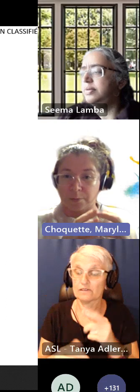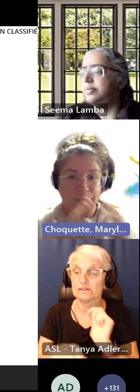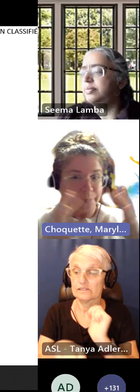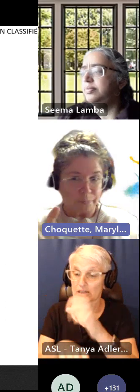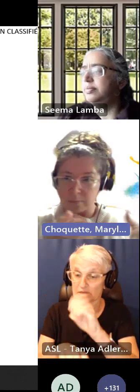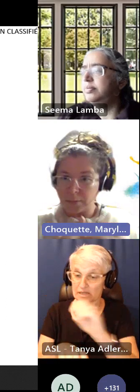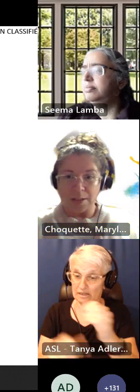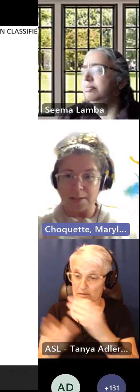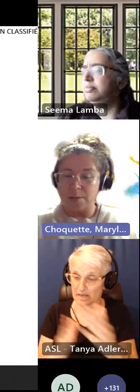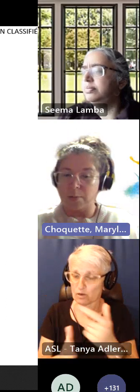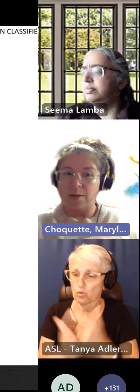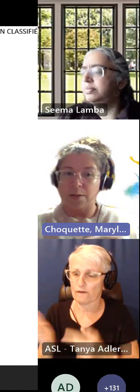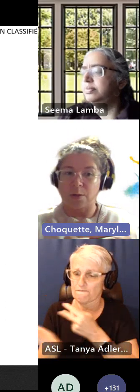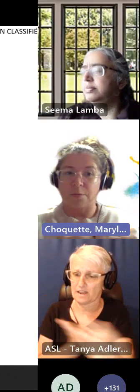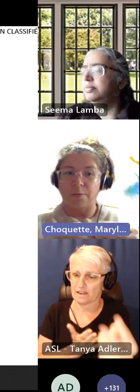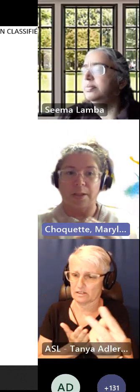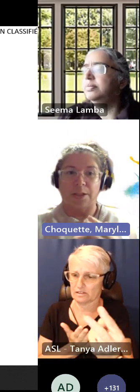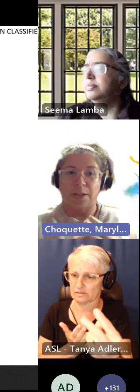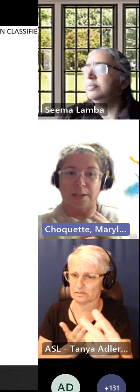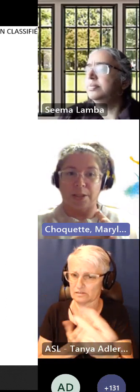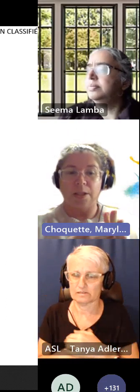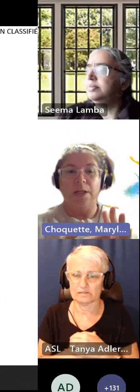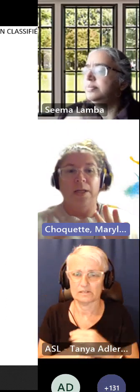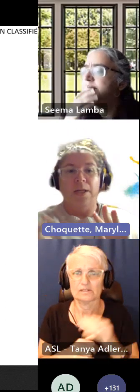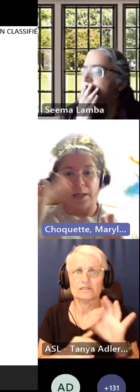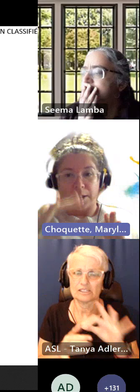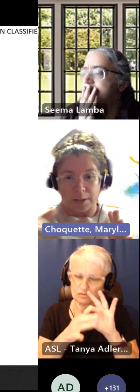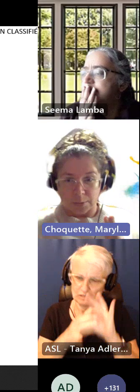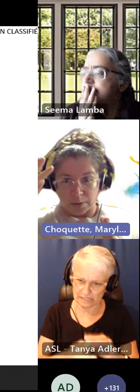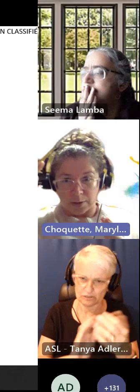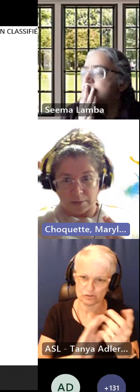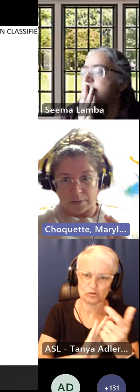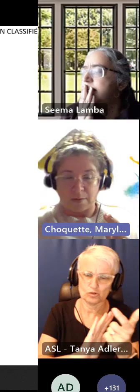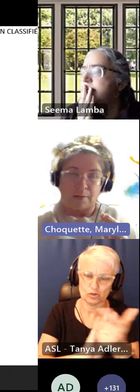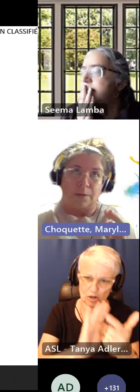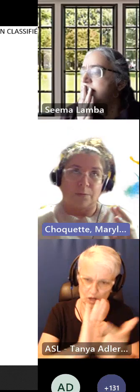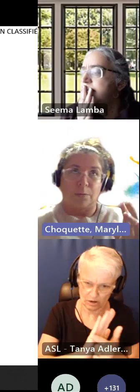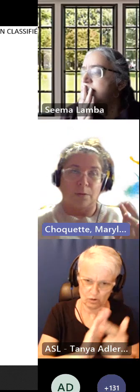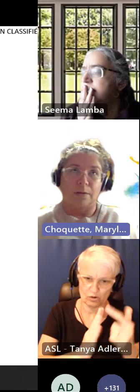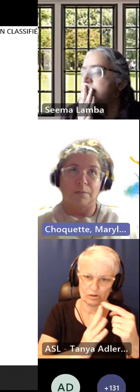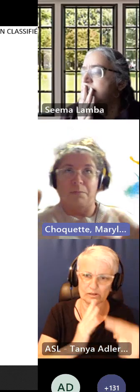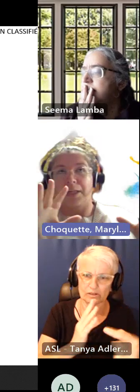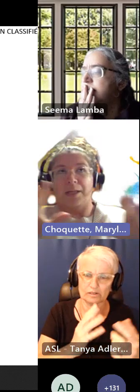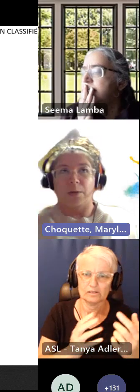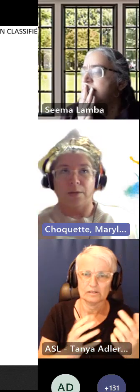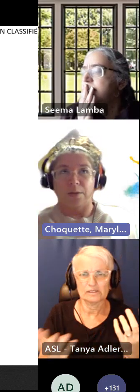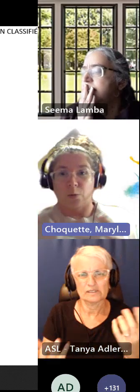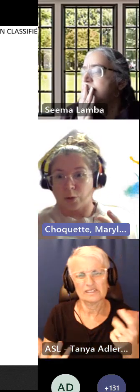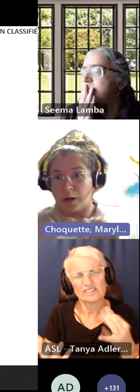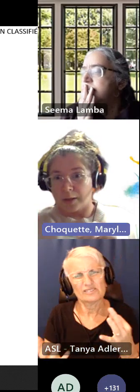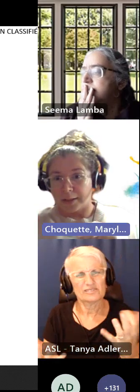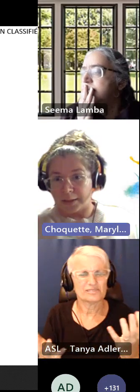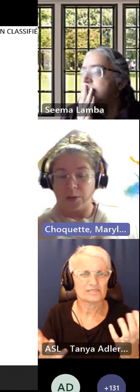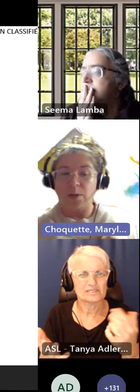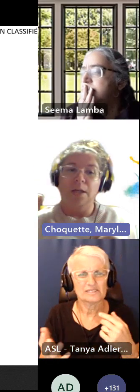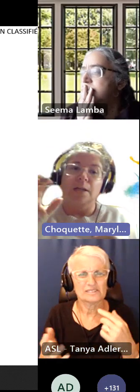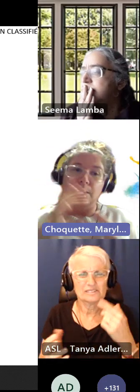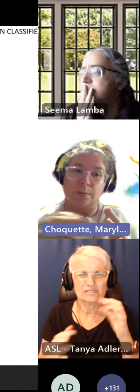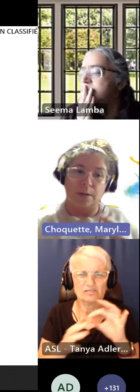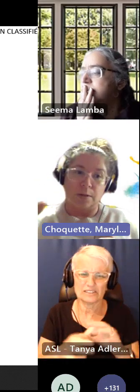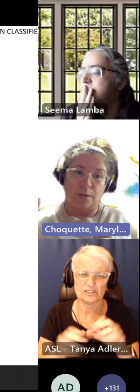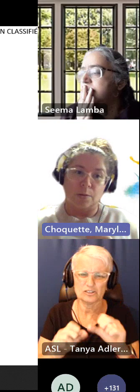plan. So it's within the scope of the legislation, and it's within, and if we want to make it about a social context